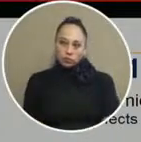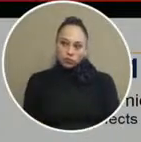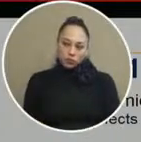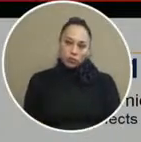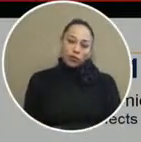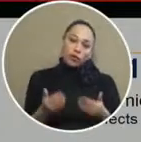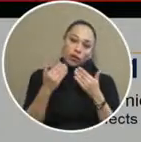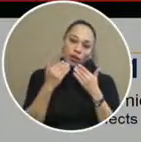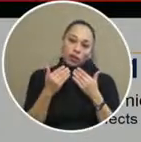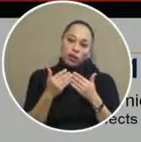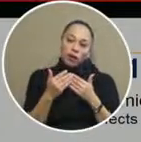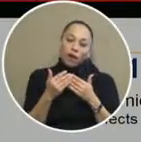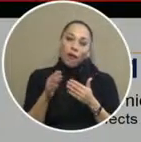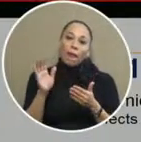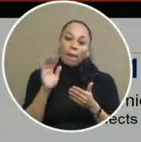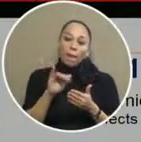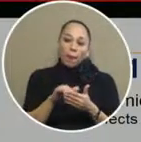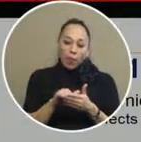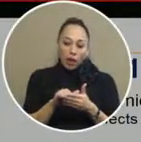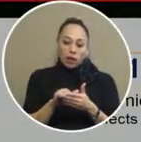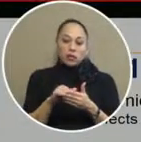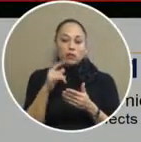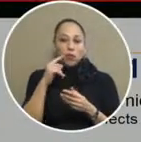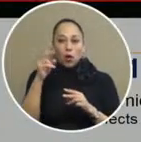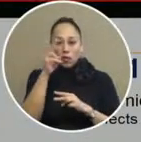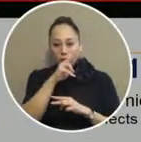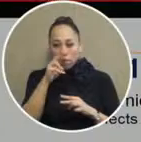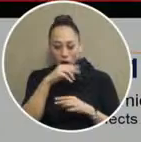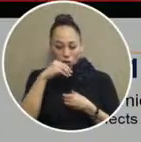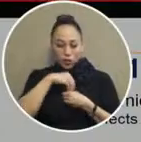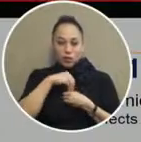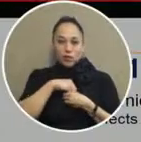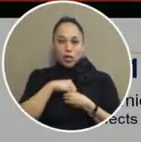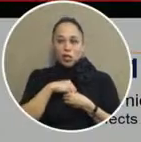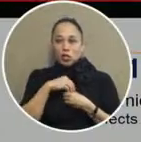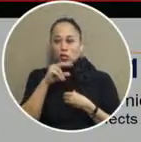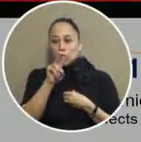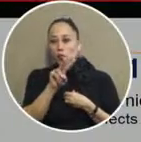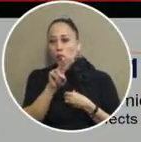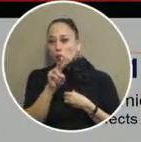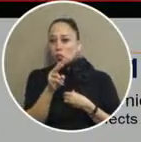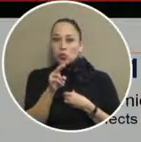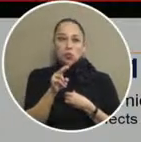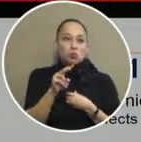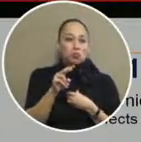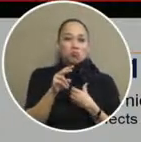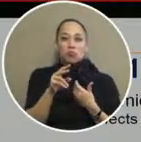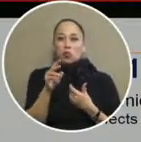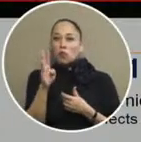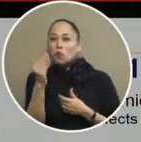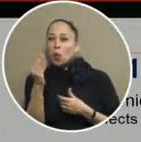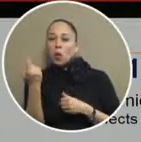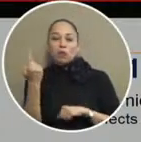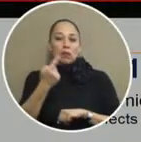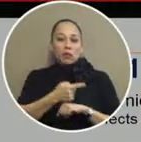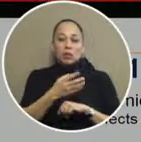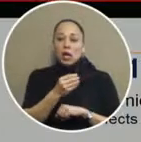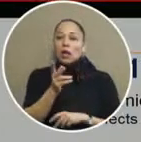The incubation period for the virus is between 2 to 14 days. And people that